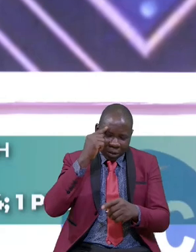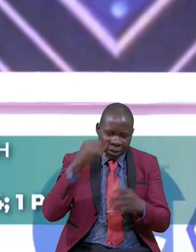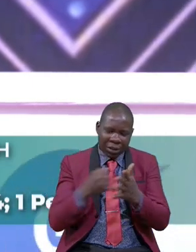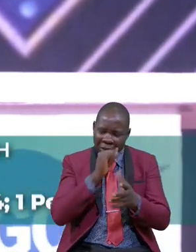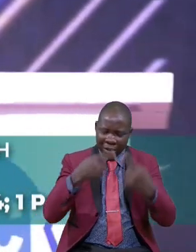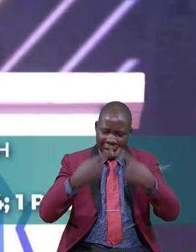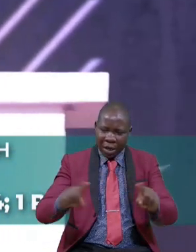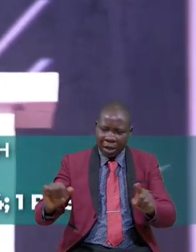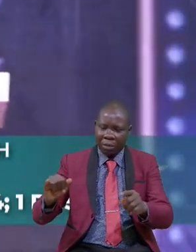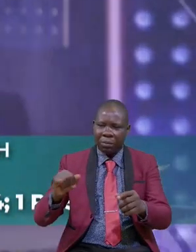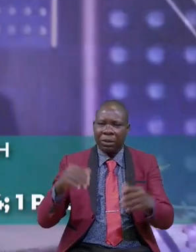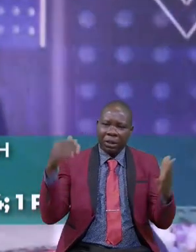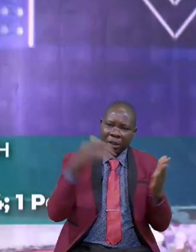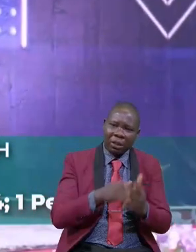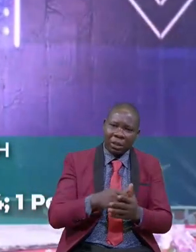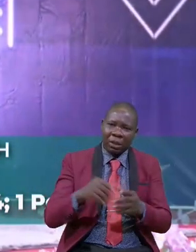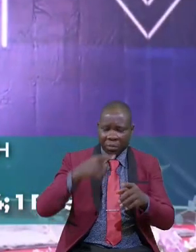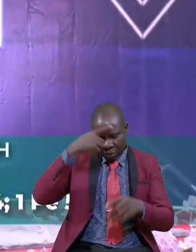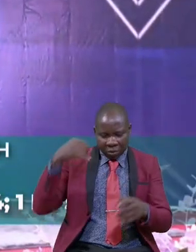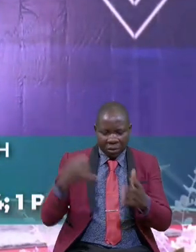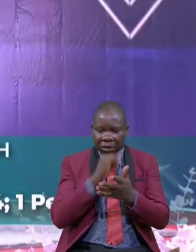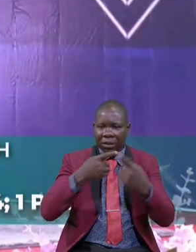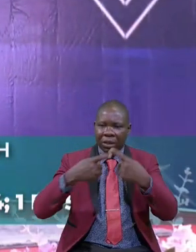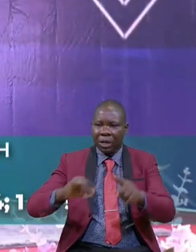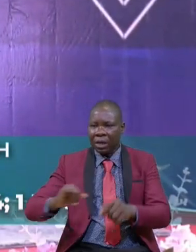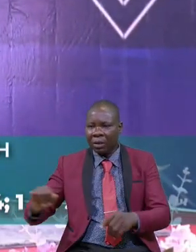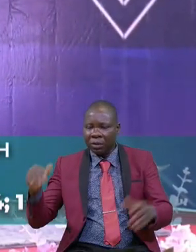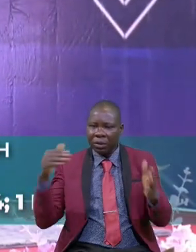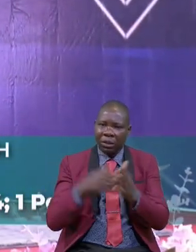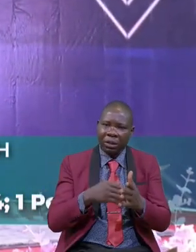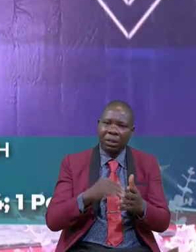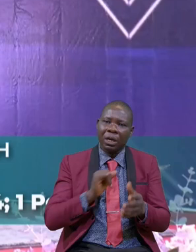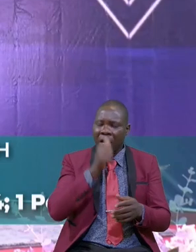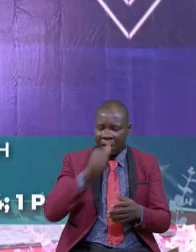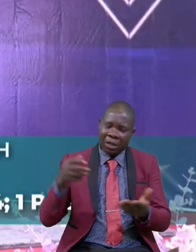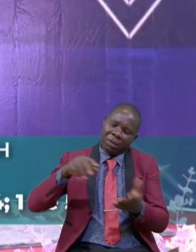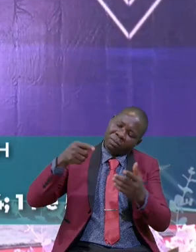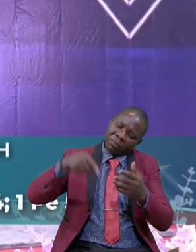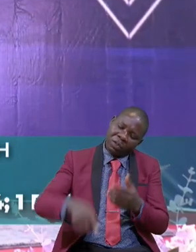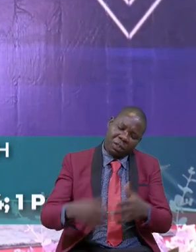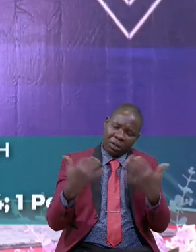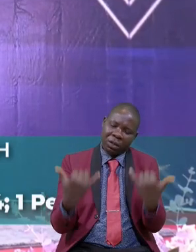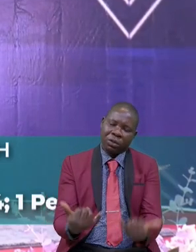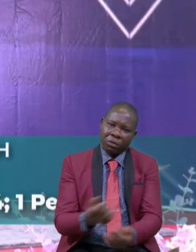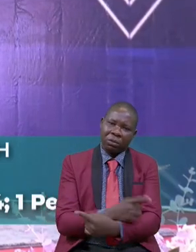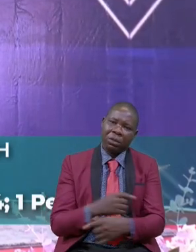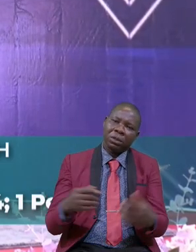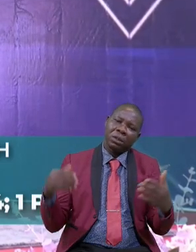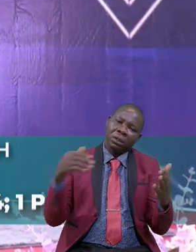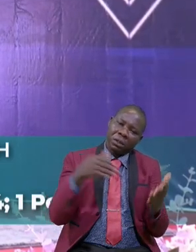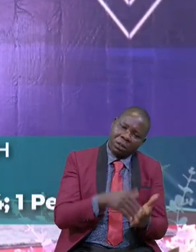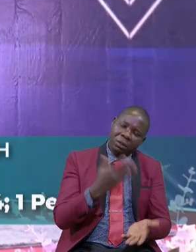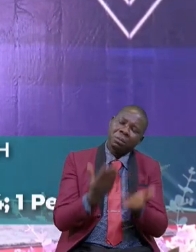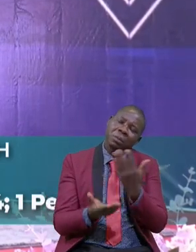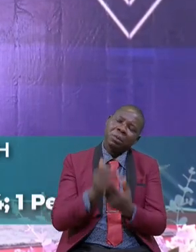again, I am down today again. Maybe tomorrow terre, I'll find some ways to rise